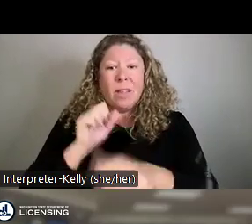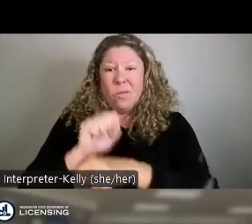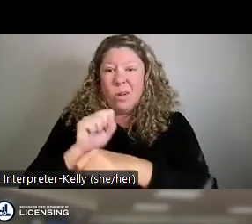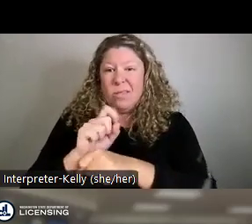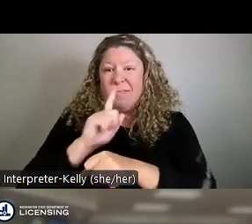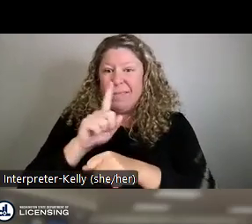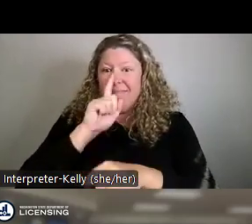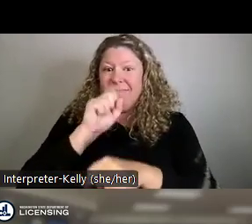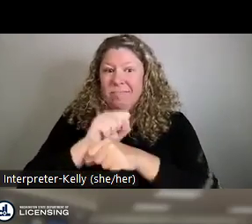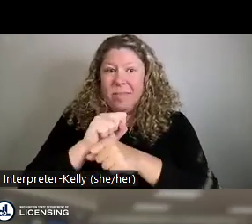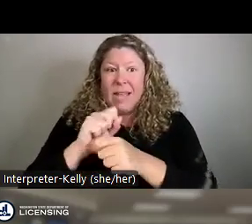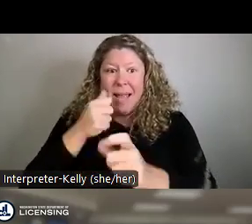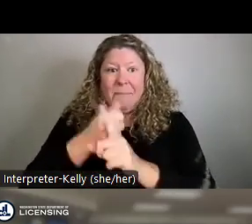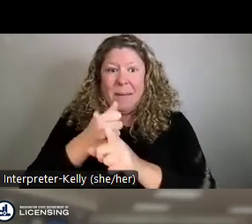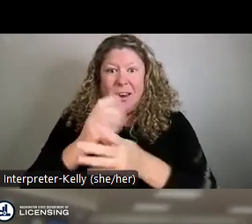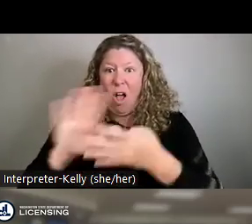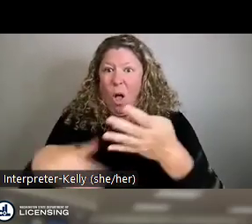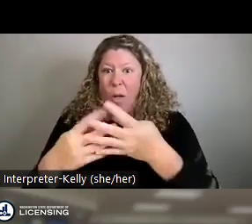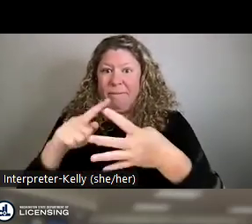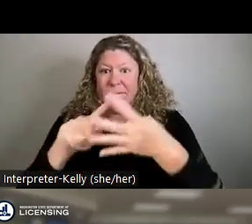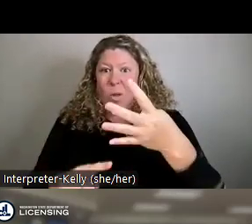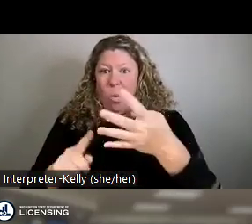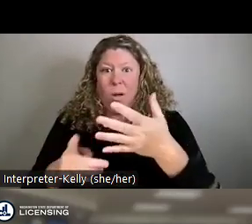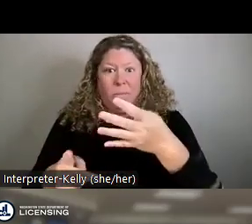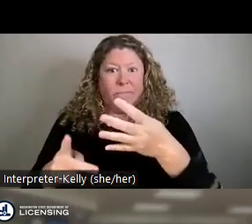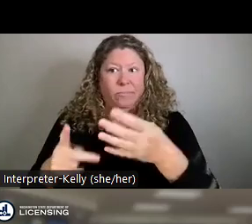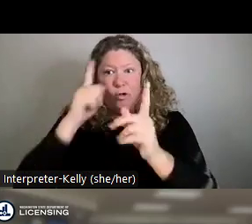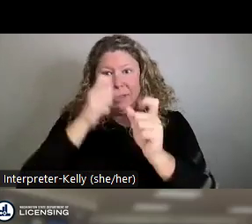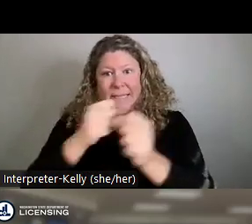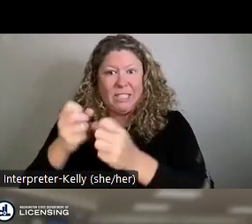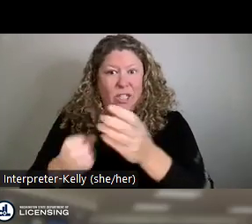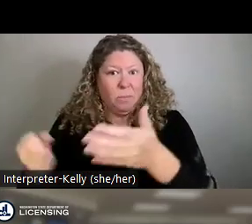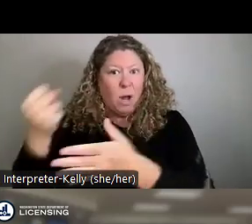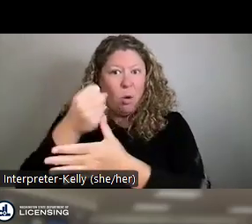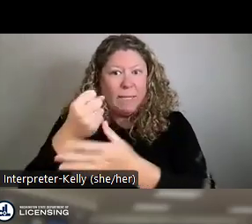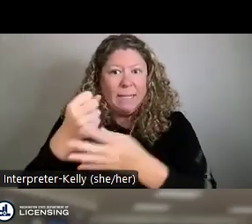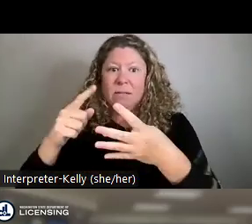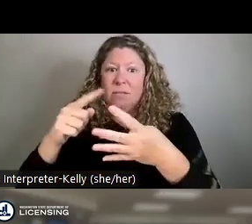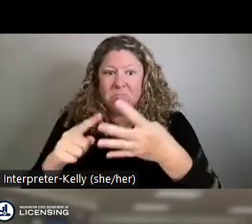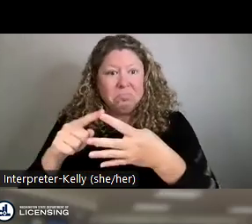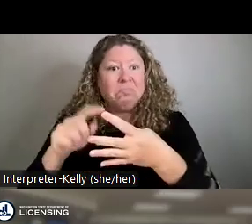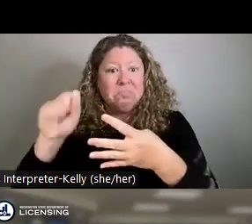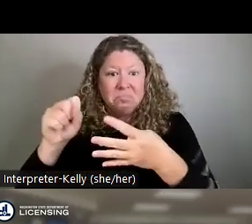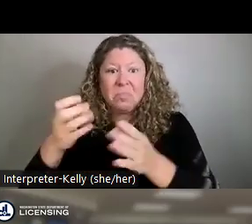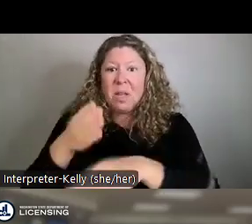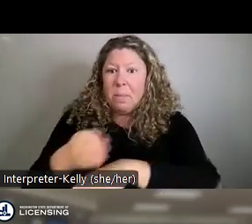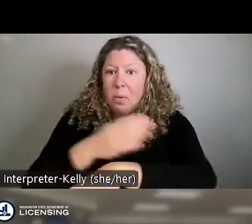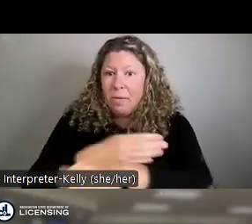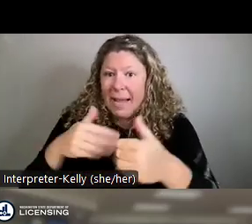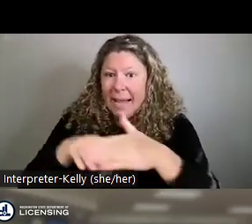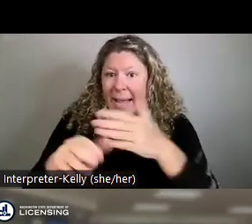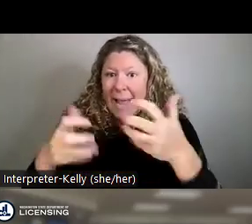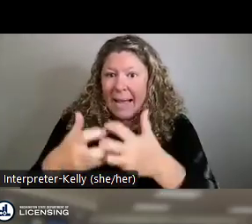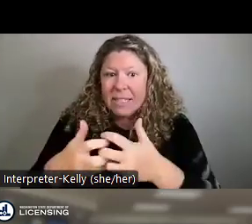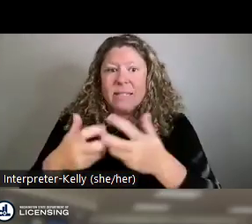strategic priorities. Not only were we improving access and supporting communities by creating an easier